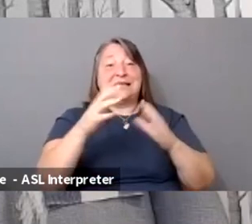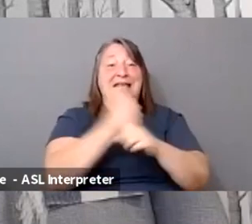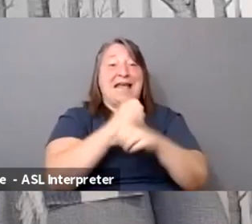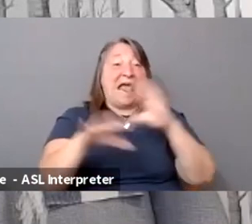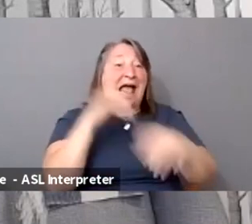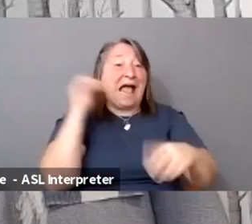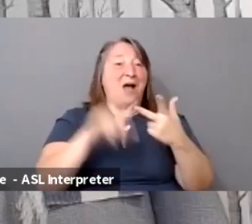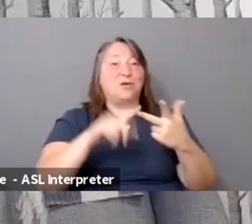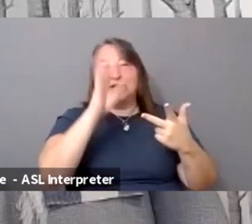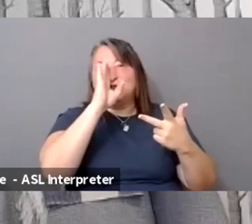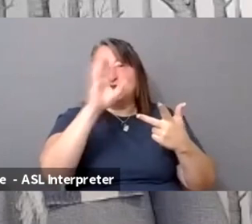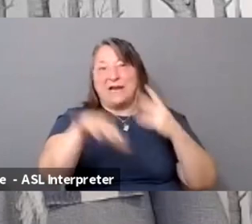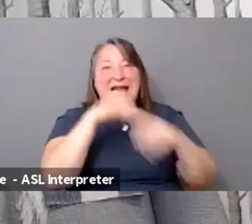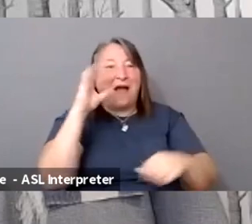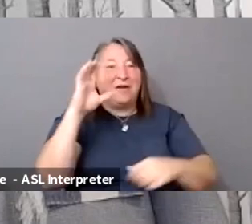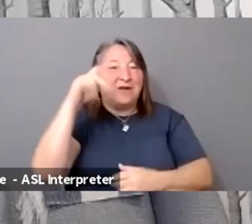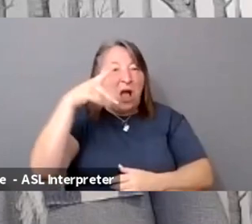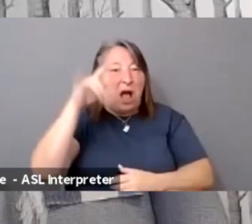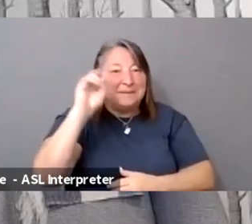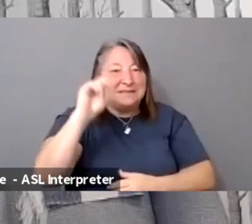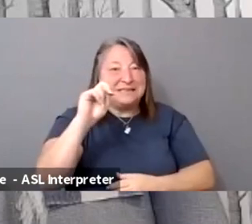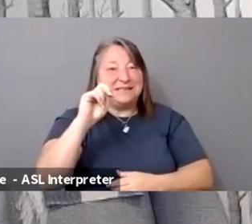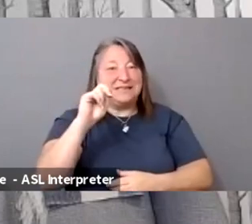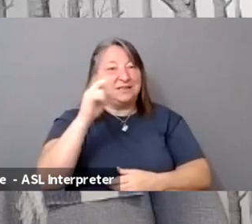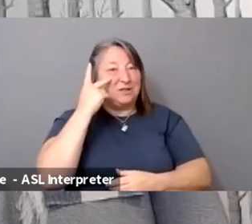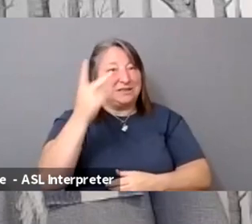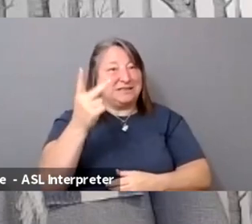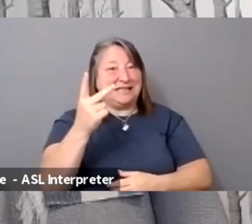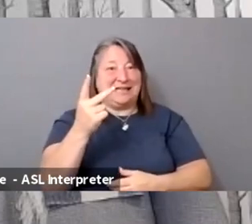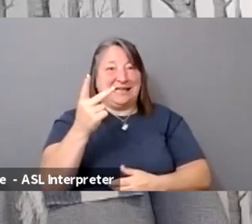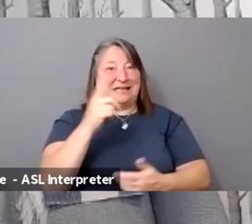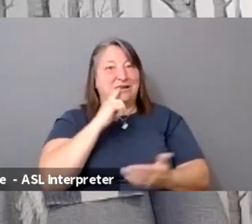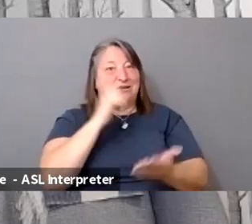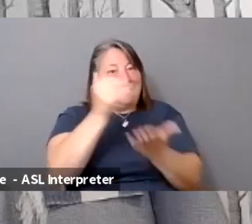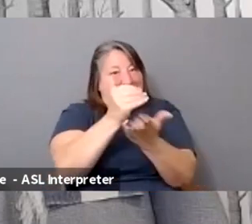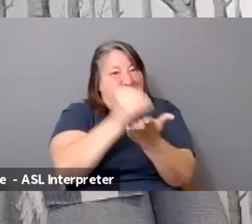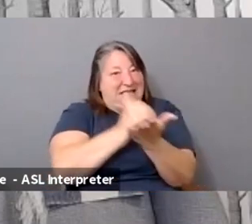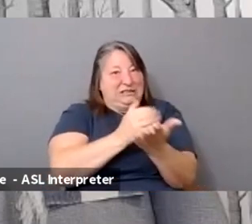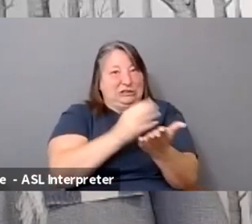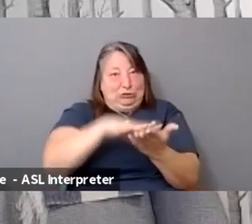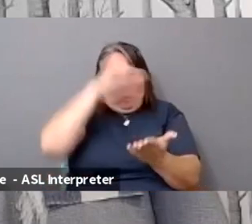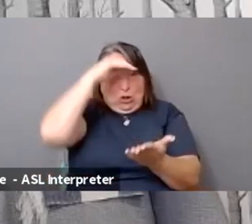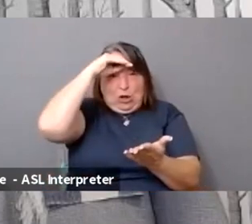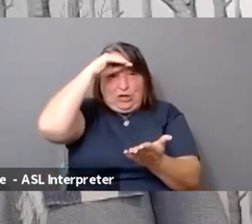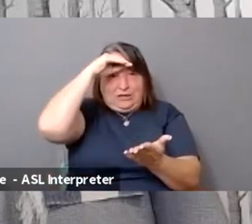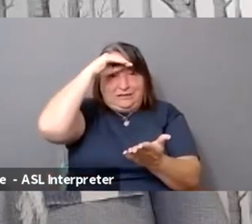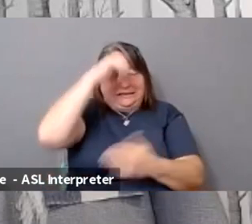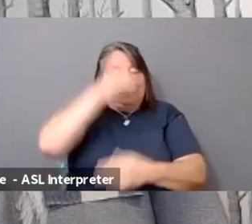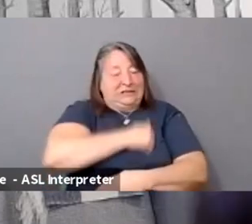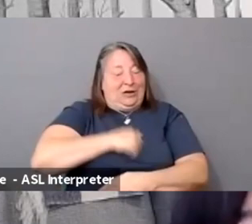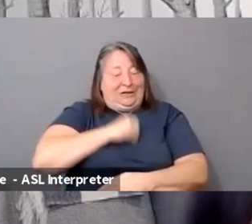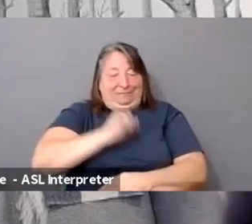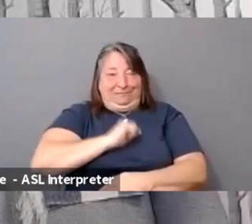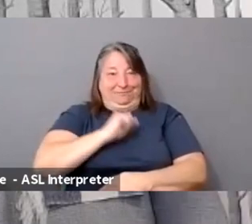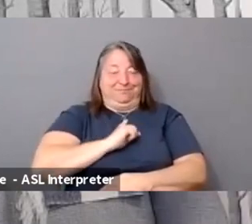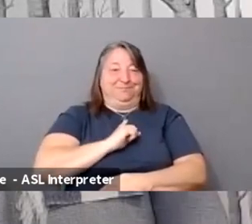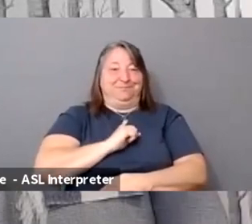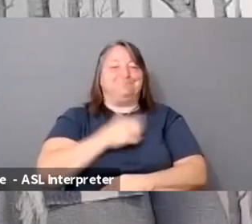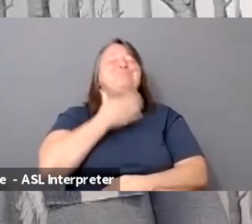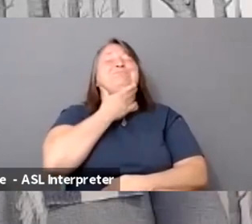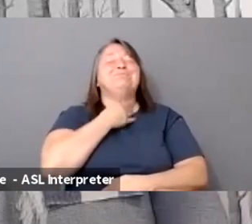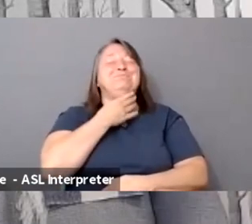So you can see right there that there's a really meaningful lesson to take away from it. sorry, something in my throat.